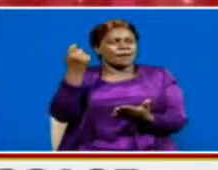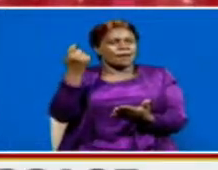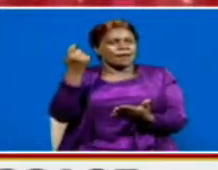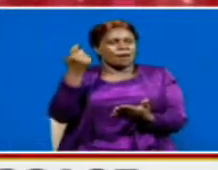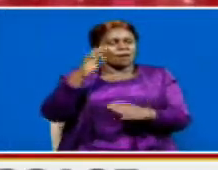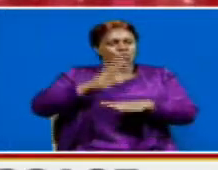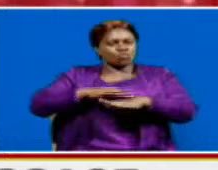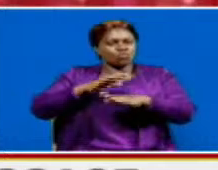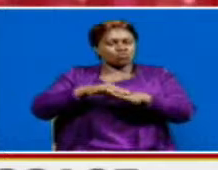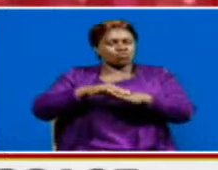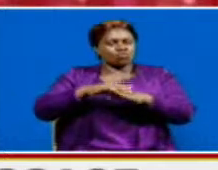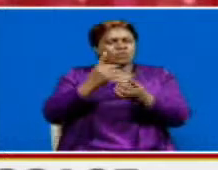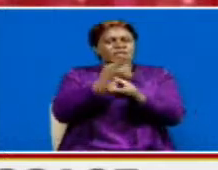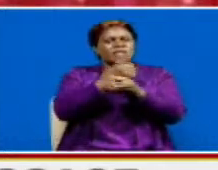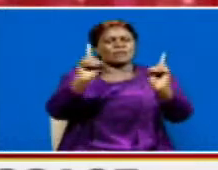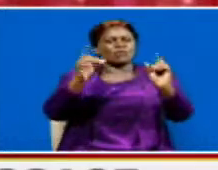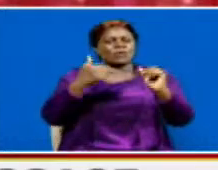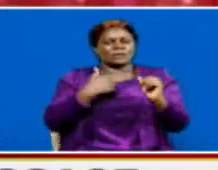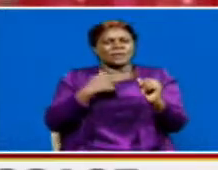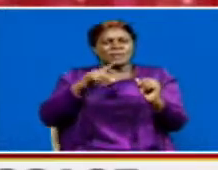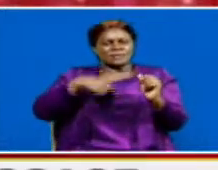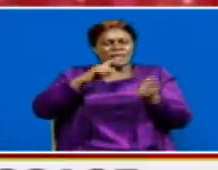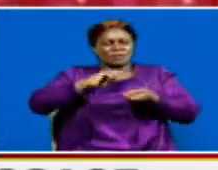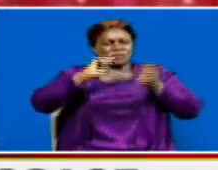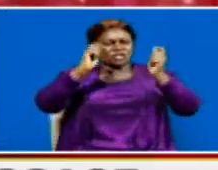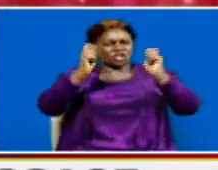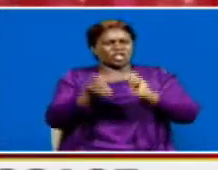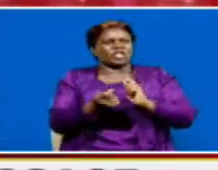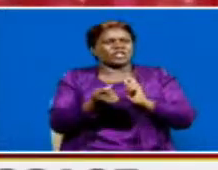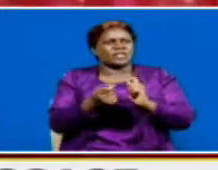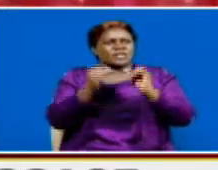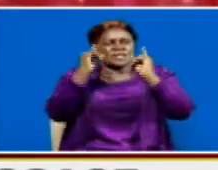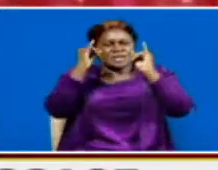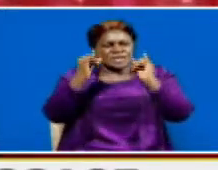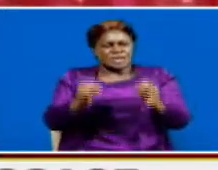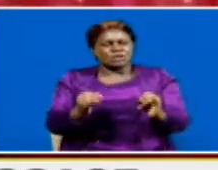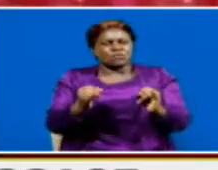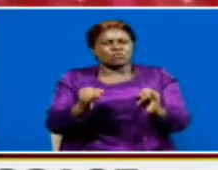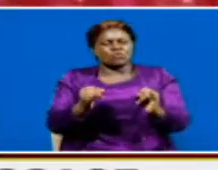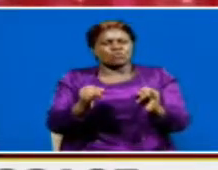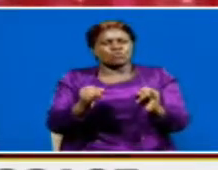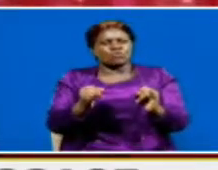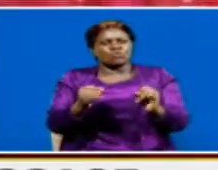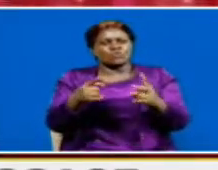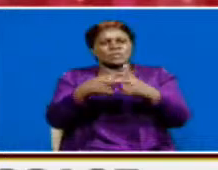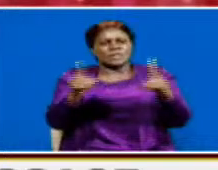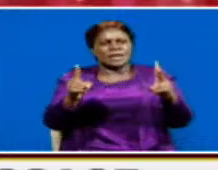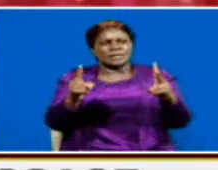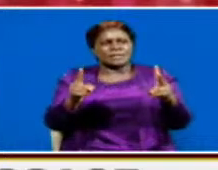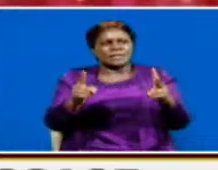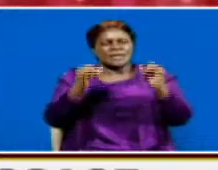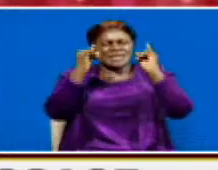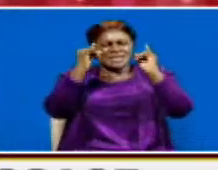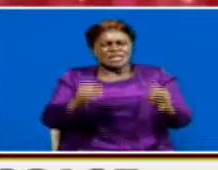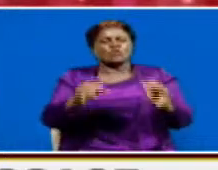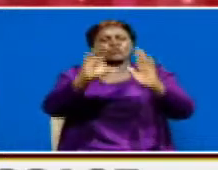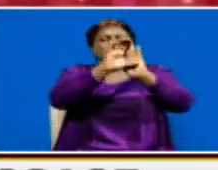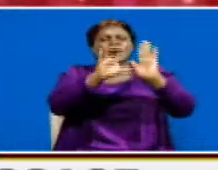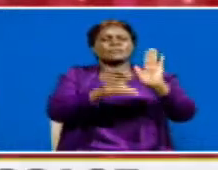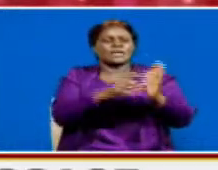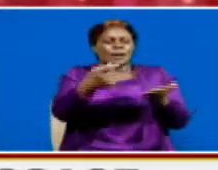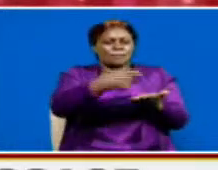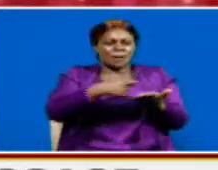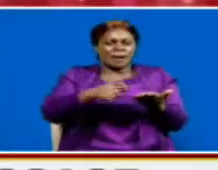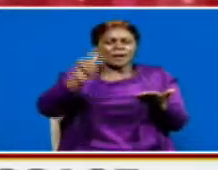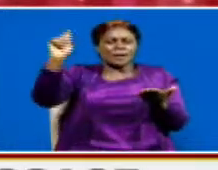robust democracy. We turned over a new leaf, writing a fresh chapter